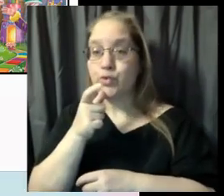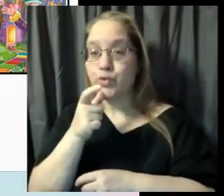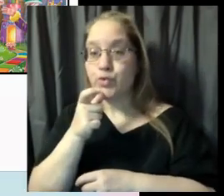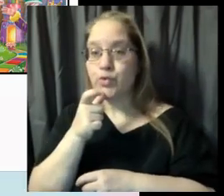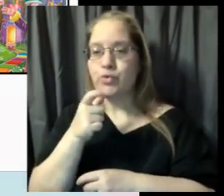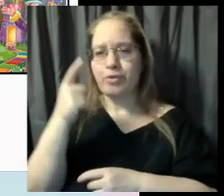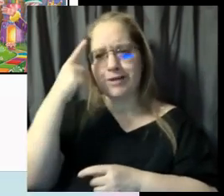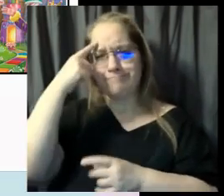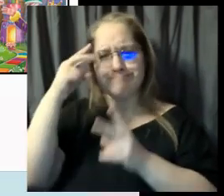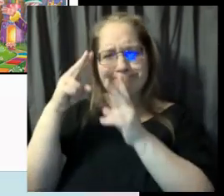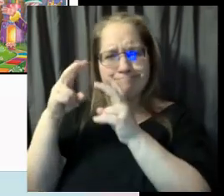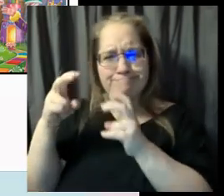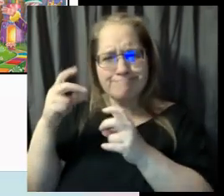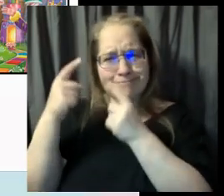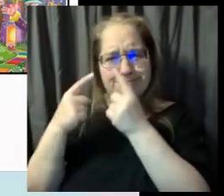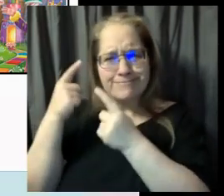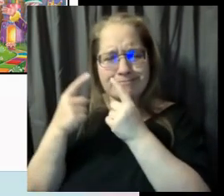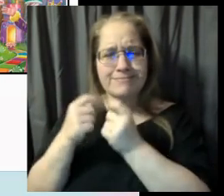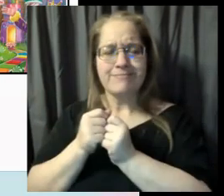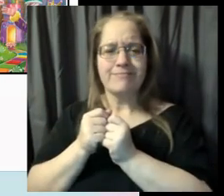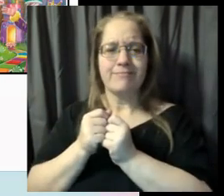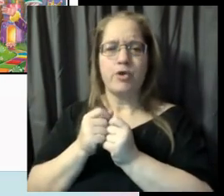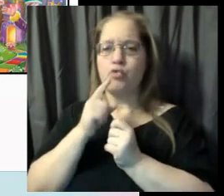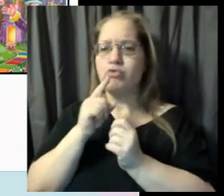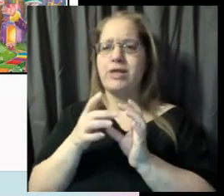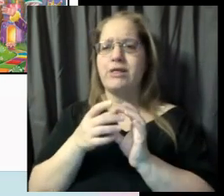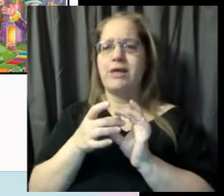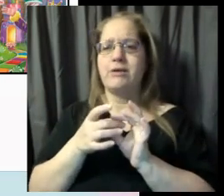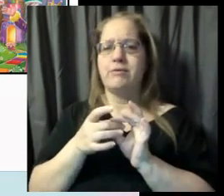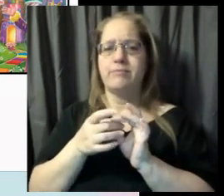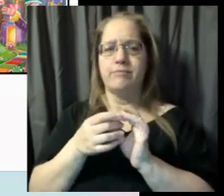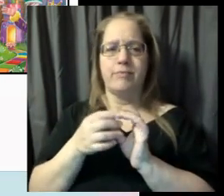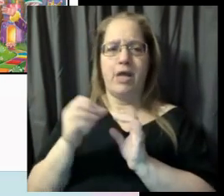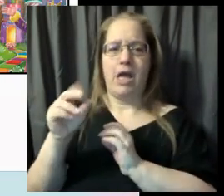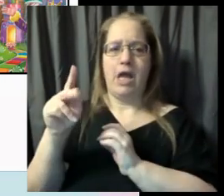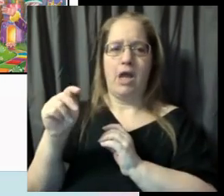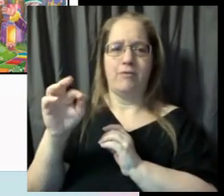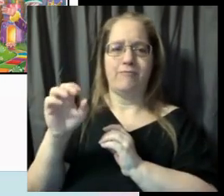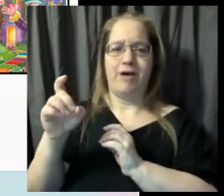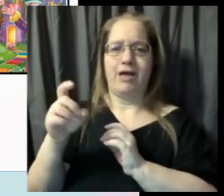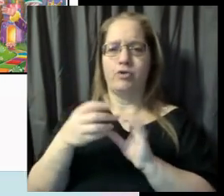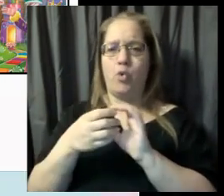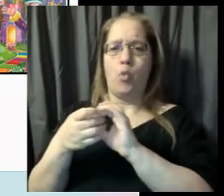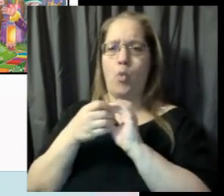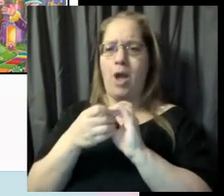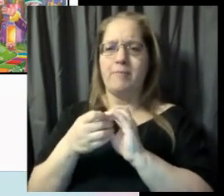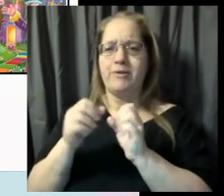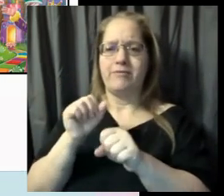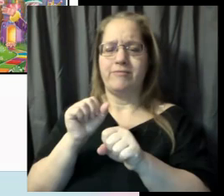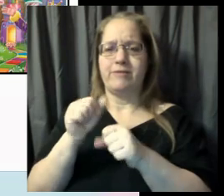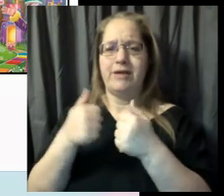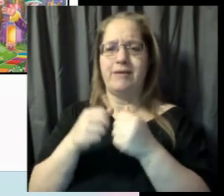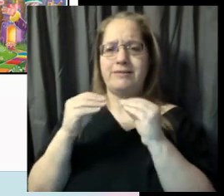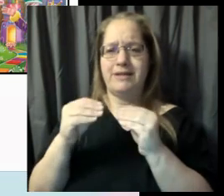deductive reasoning. Amazing cooperative board games like Outfox teach kids how to work together to